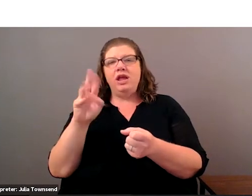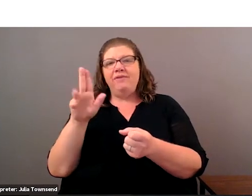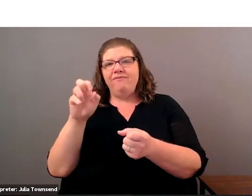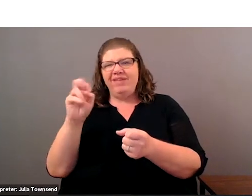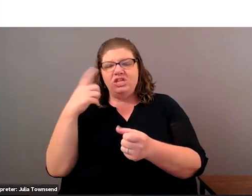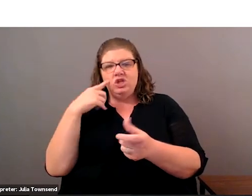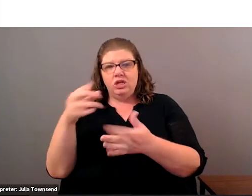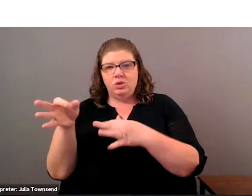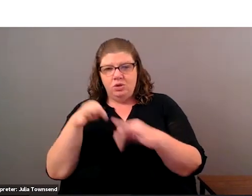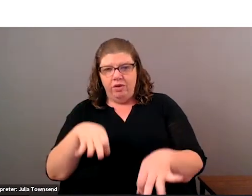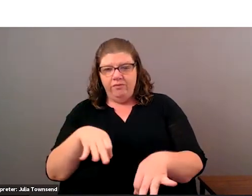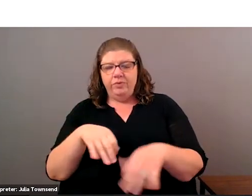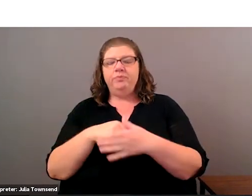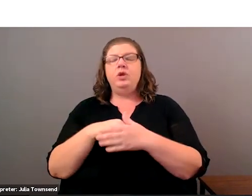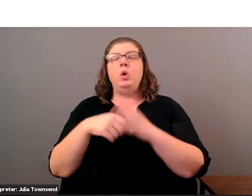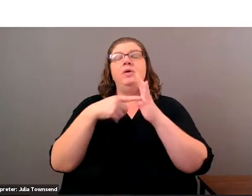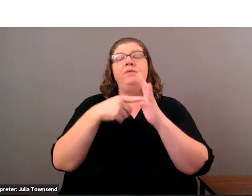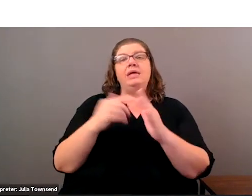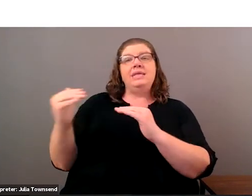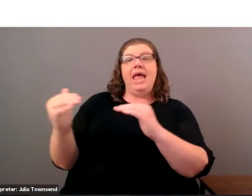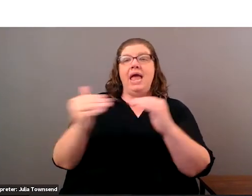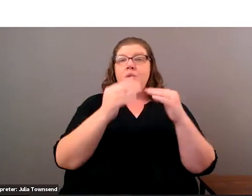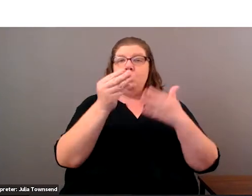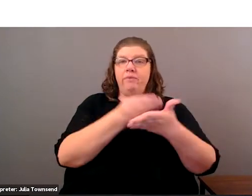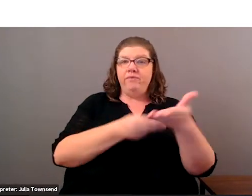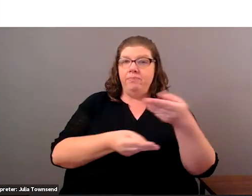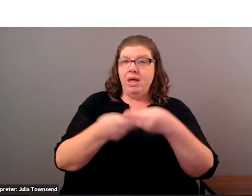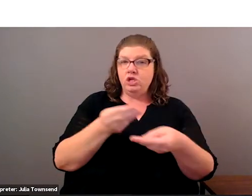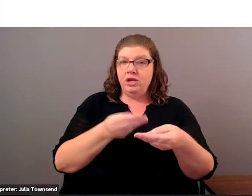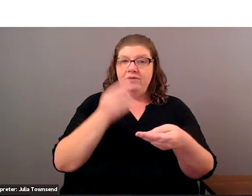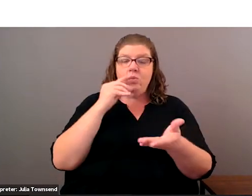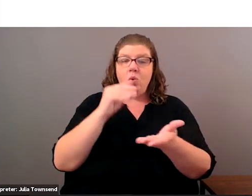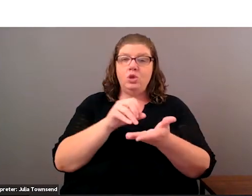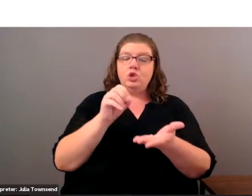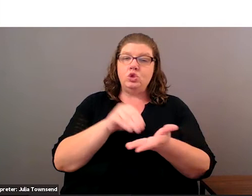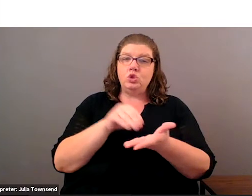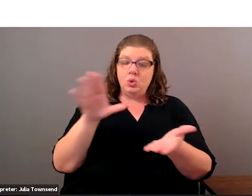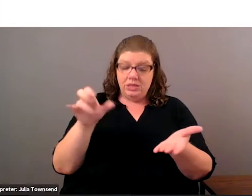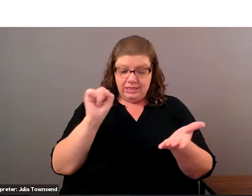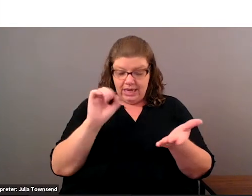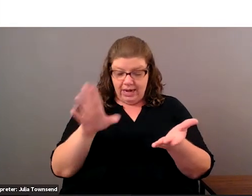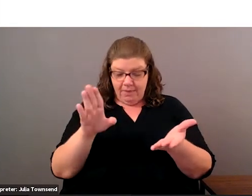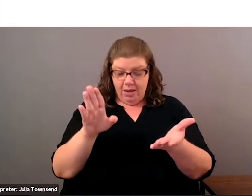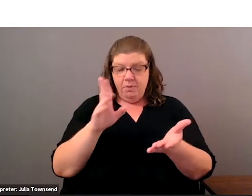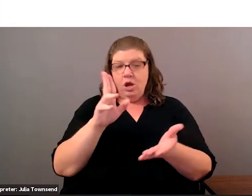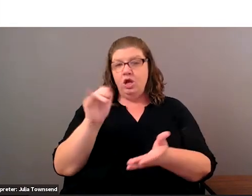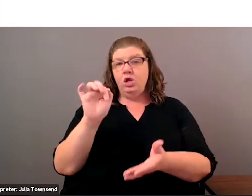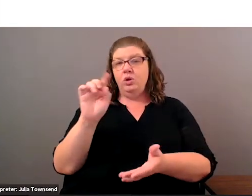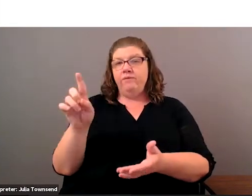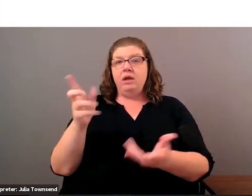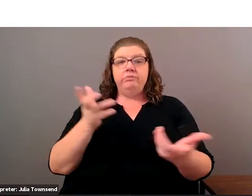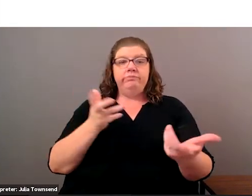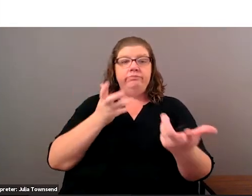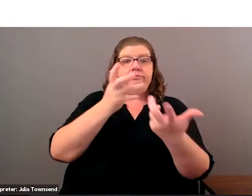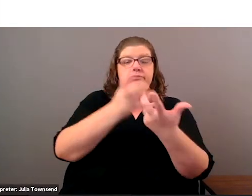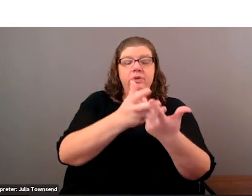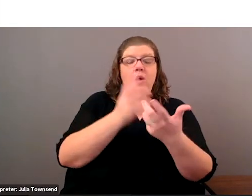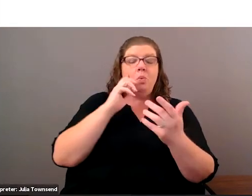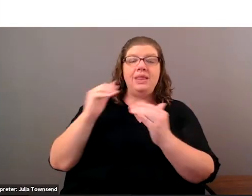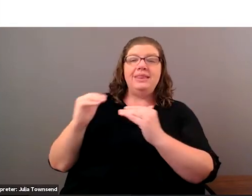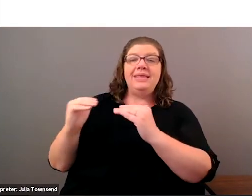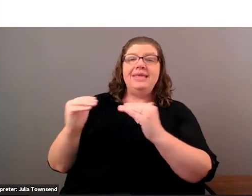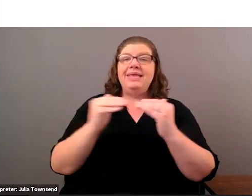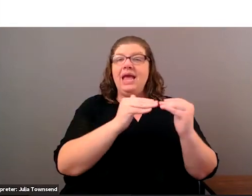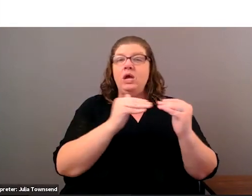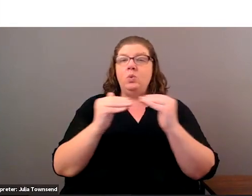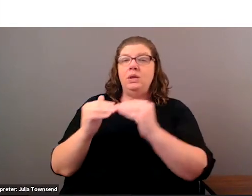the equitable budget for the students of Santa Barbara Unified in sync with the equity resolution